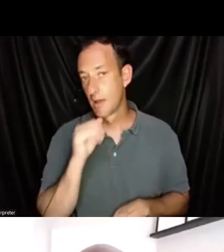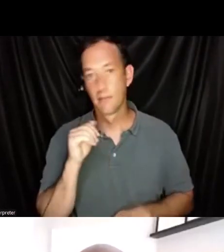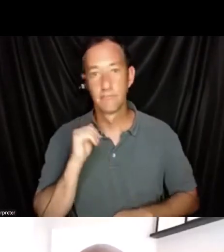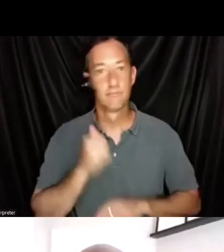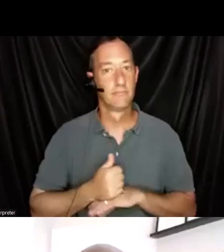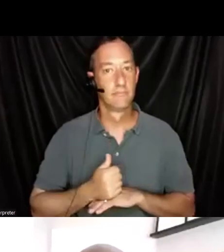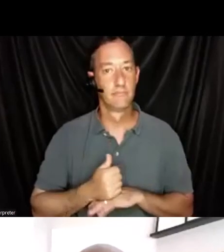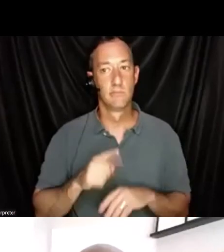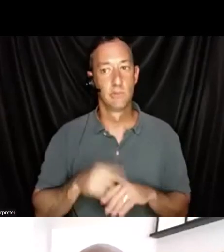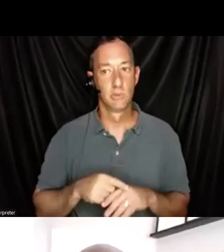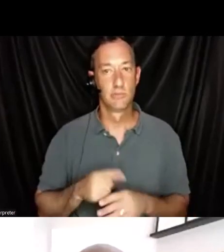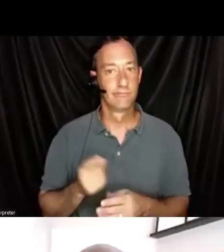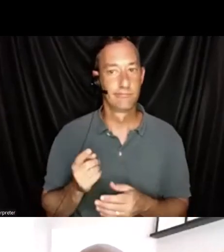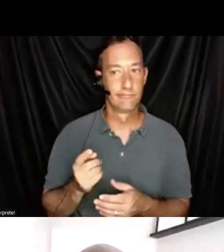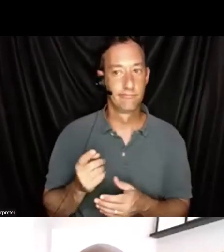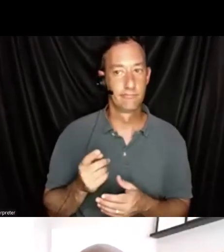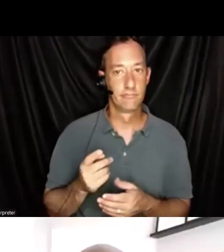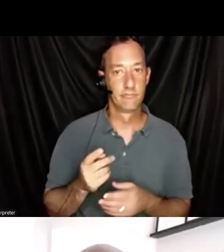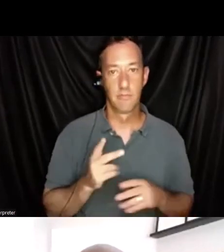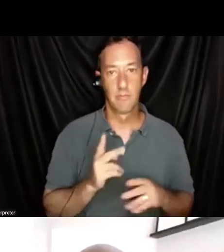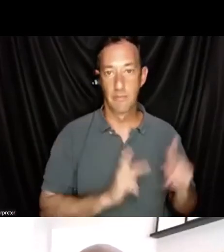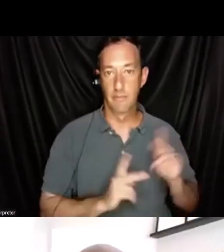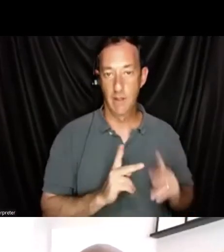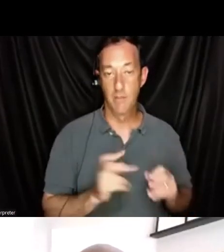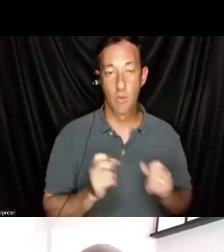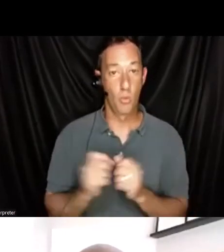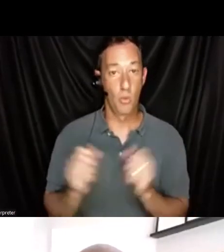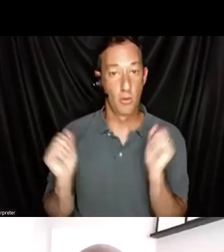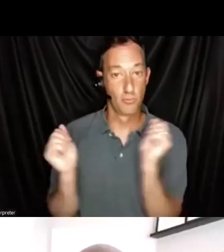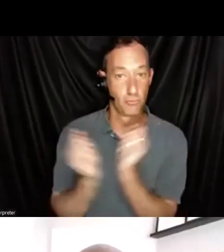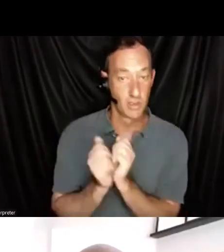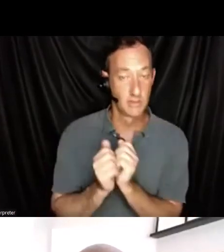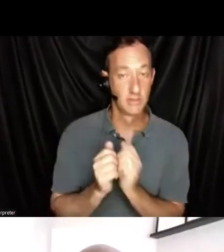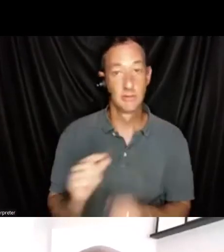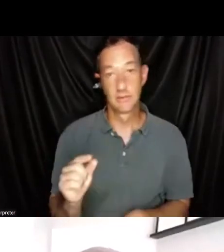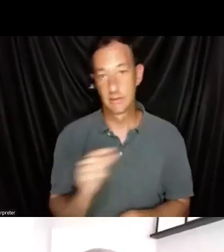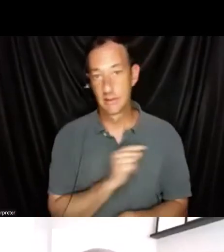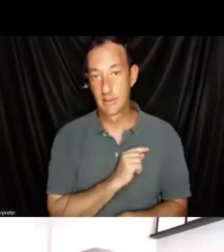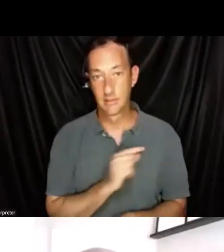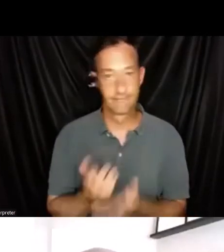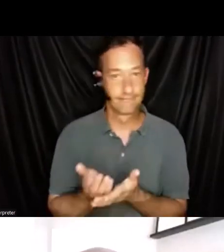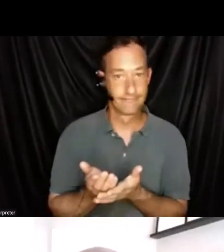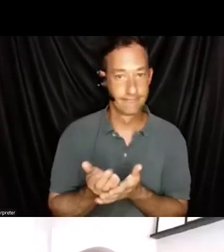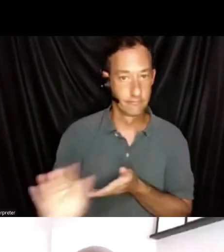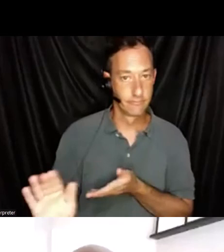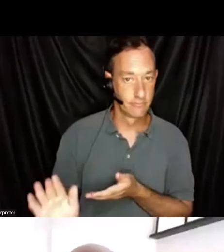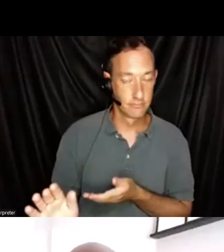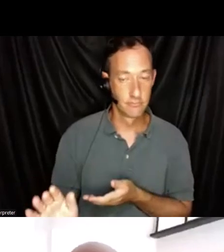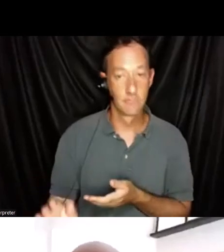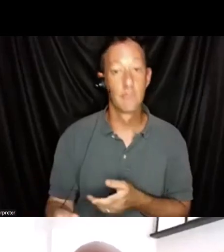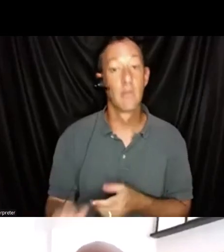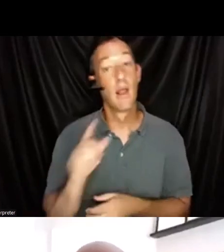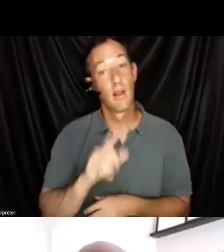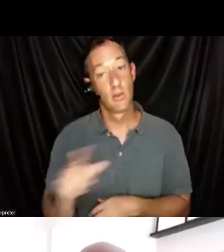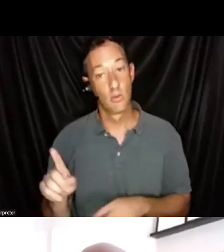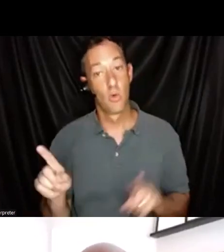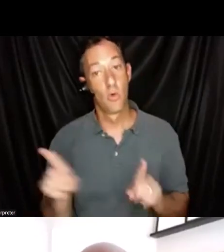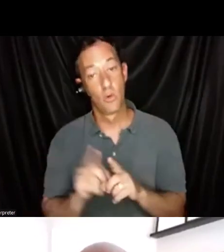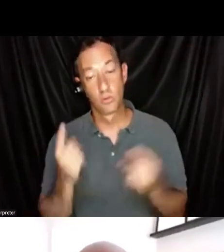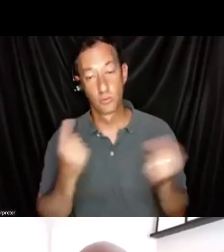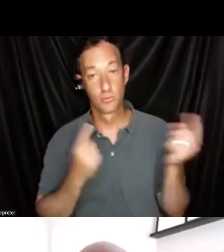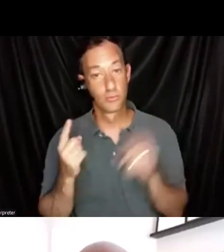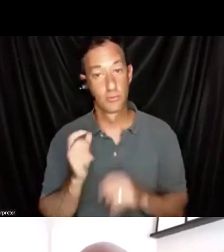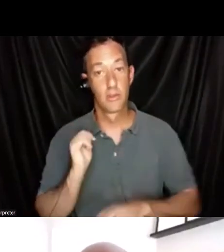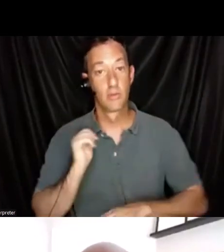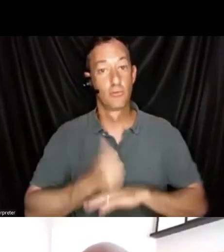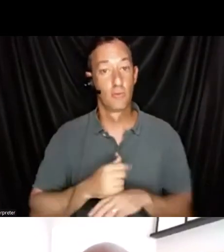keep people with arrests or convictions in their backgrounds out of housing. Landlords should also consider creating policies that